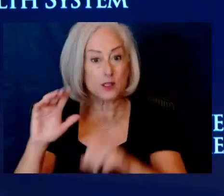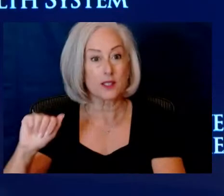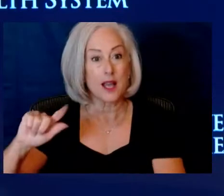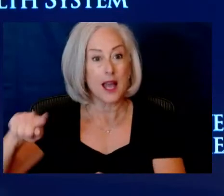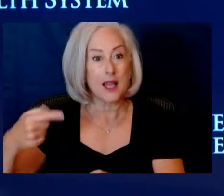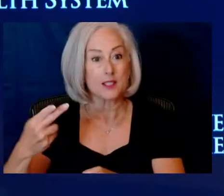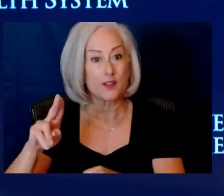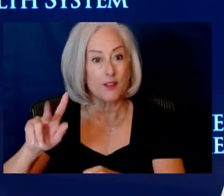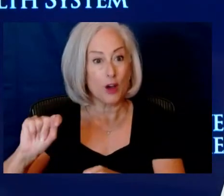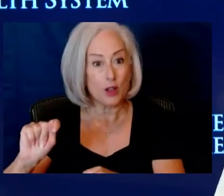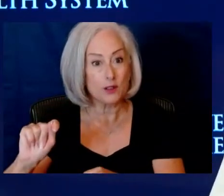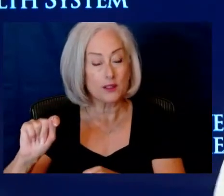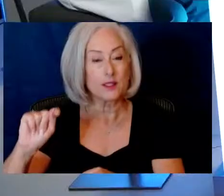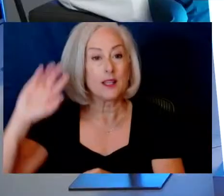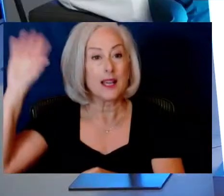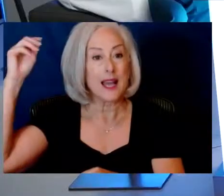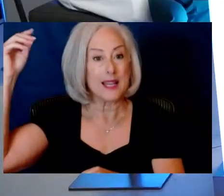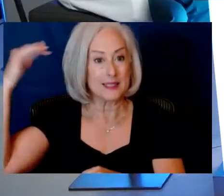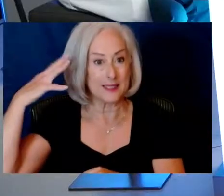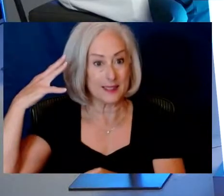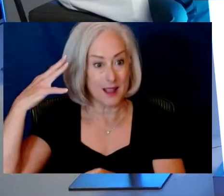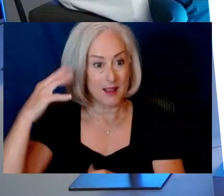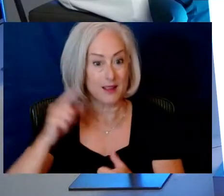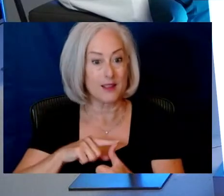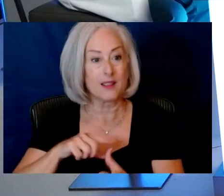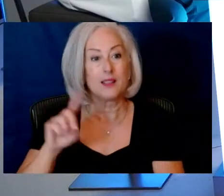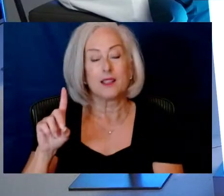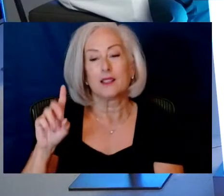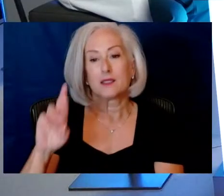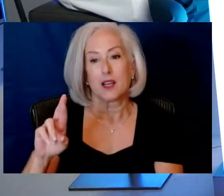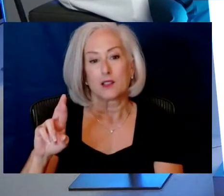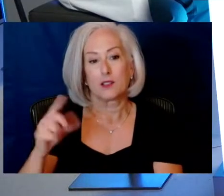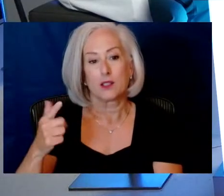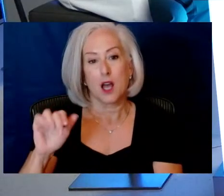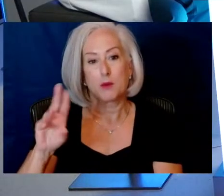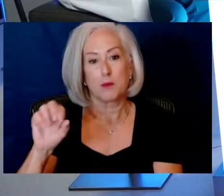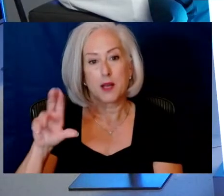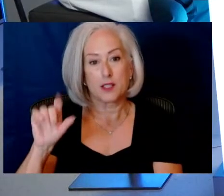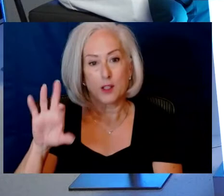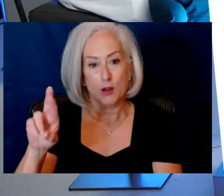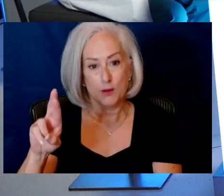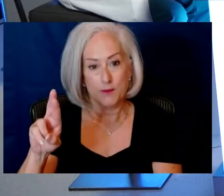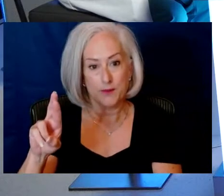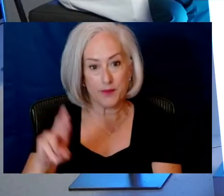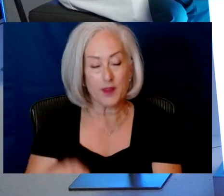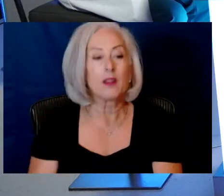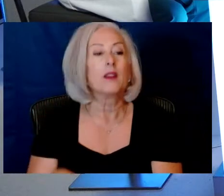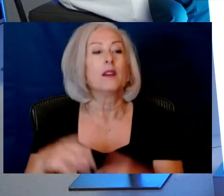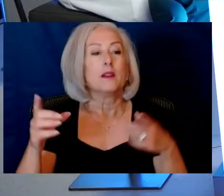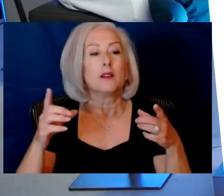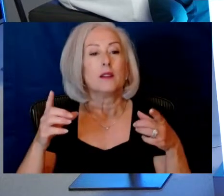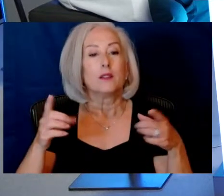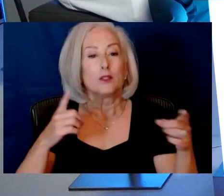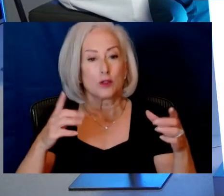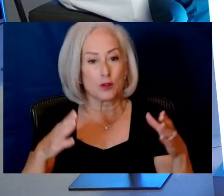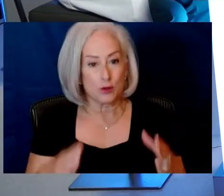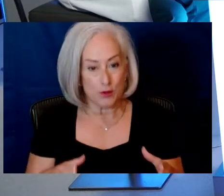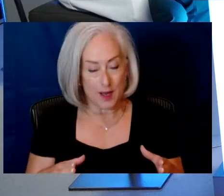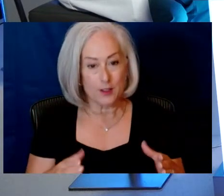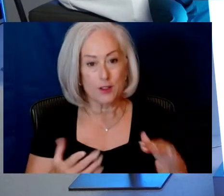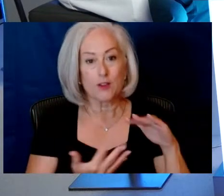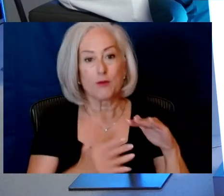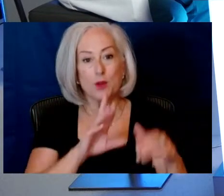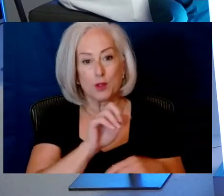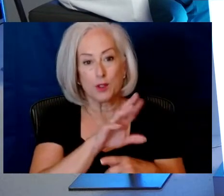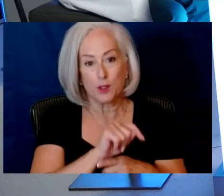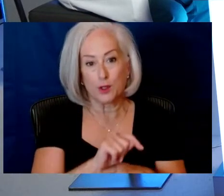Our panel of experts include Dr. Dhavel Bhavsar, Medical Director of our Burnett Burn Unit, and Nurse Case Manager Katherine